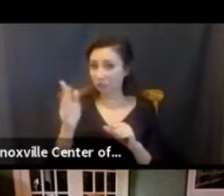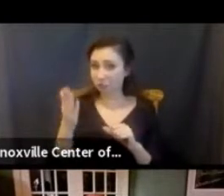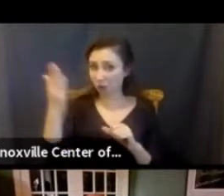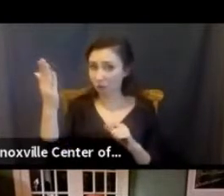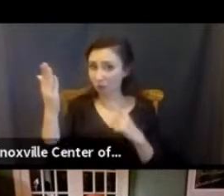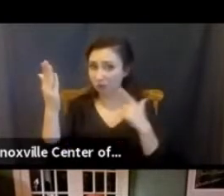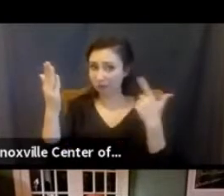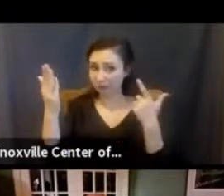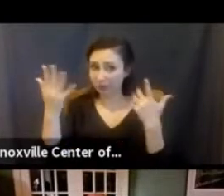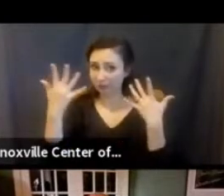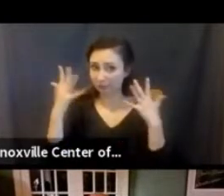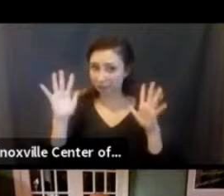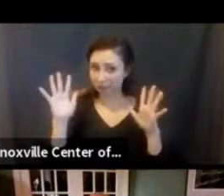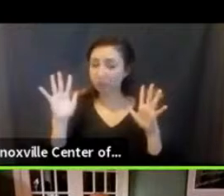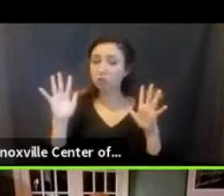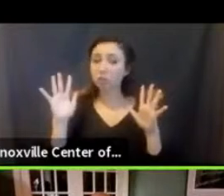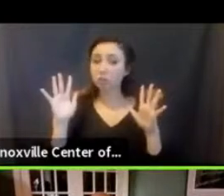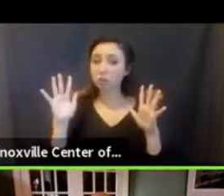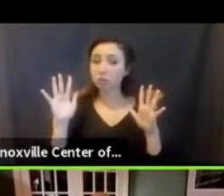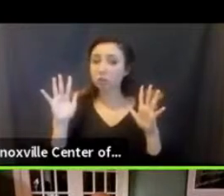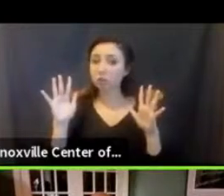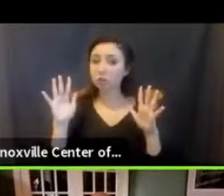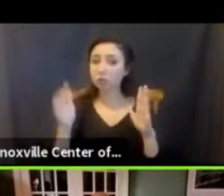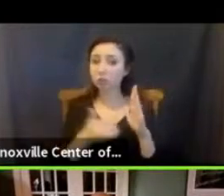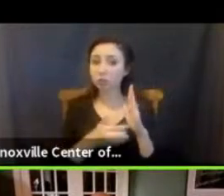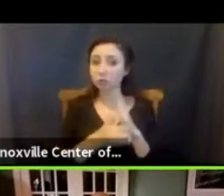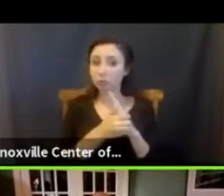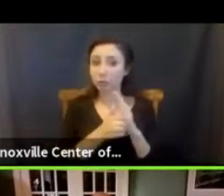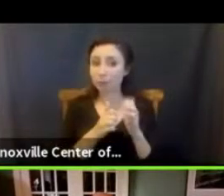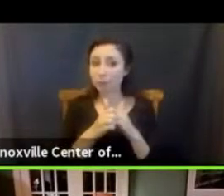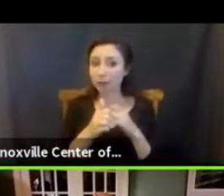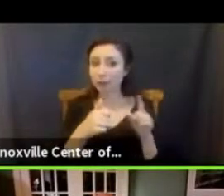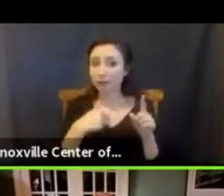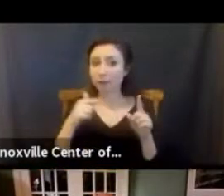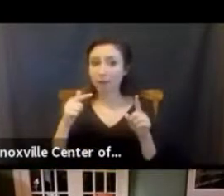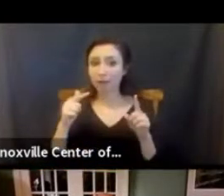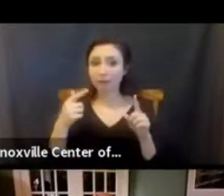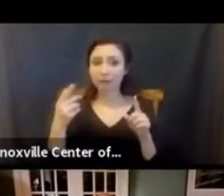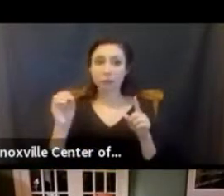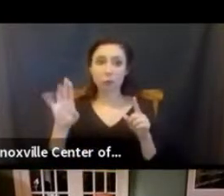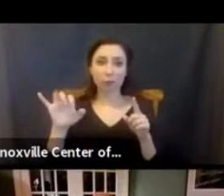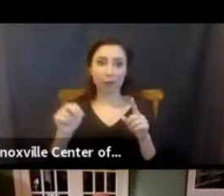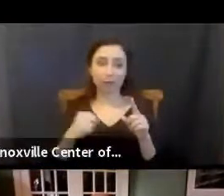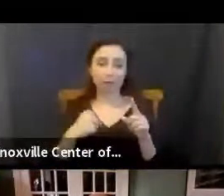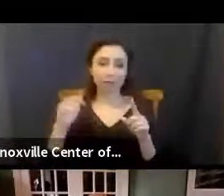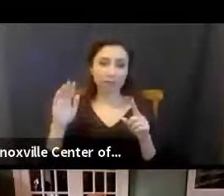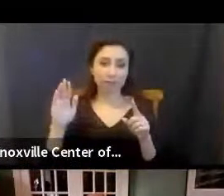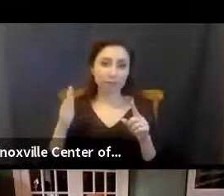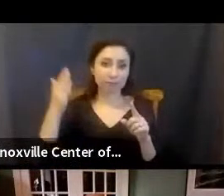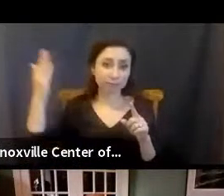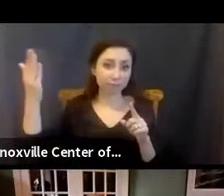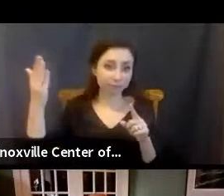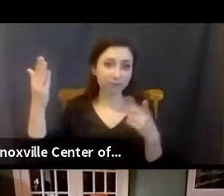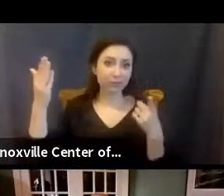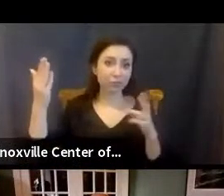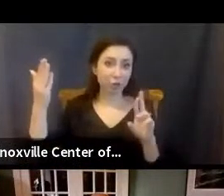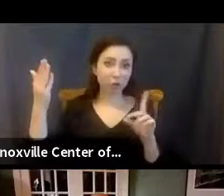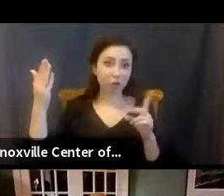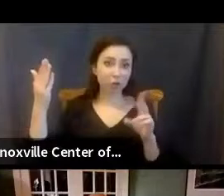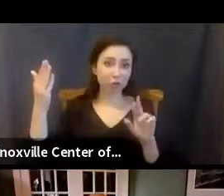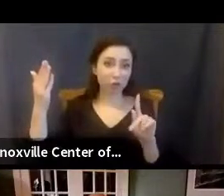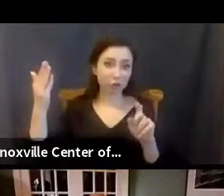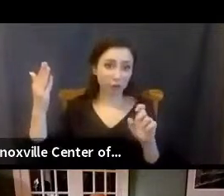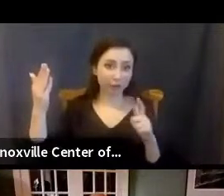second. Dr. Drake first, and I seconded her actually. Okay, Dr. Drake. Okay, Dr. Drake.